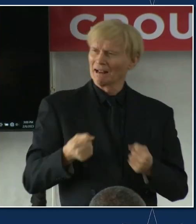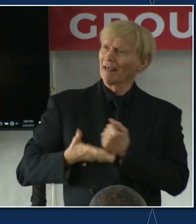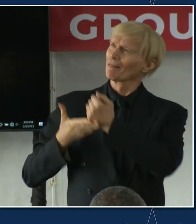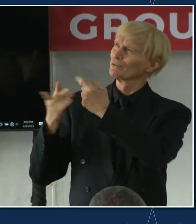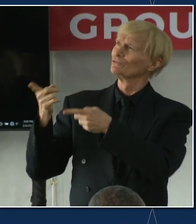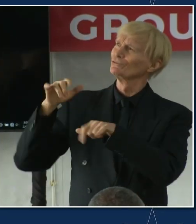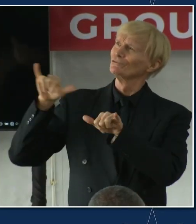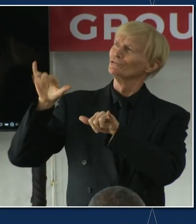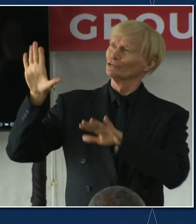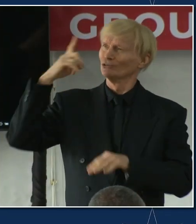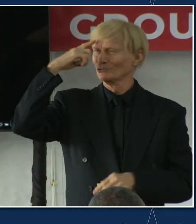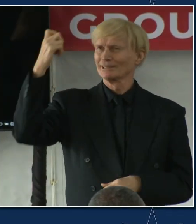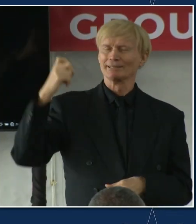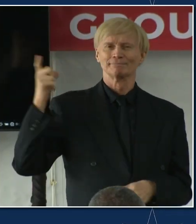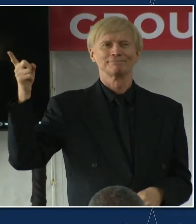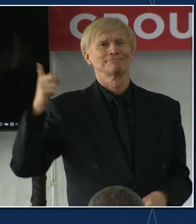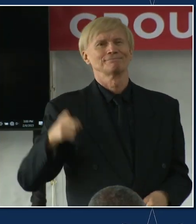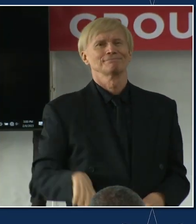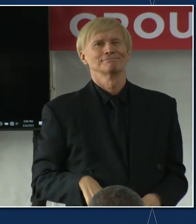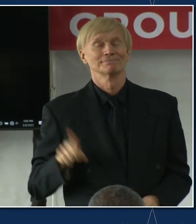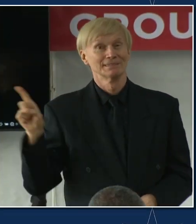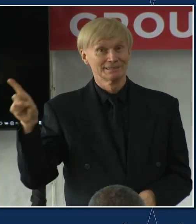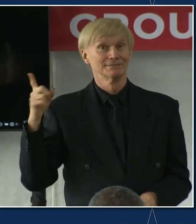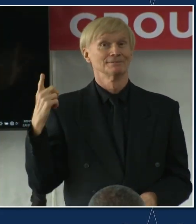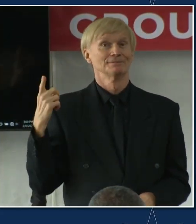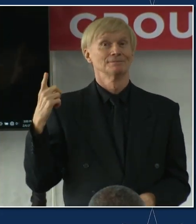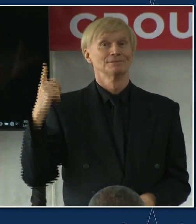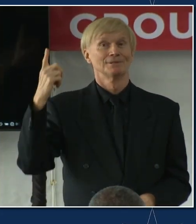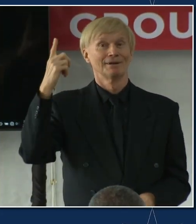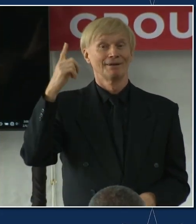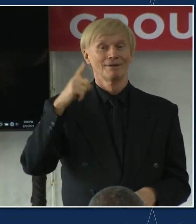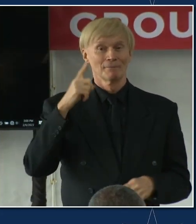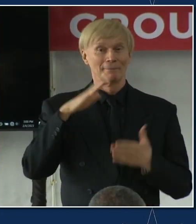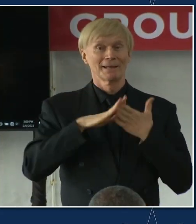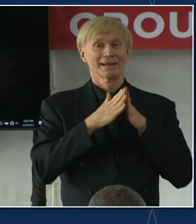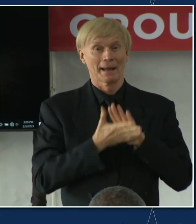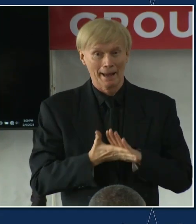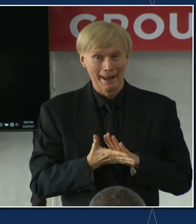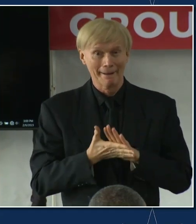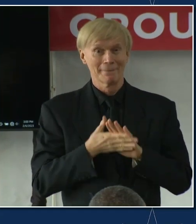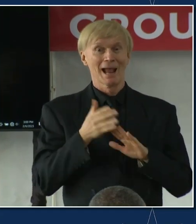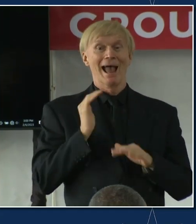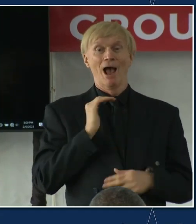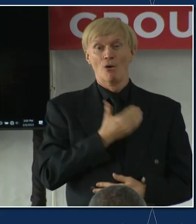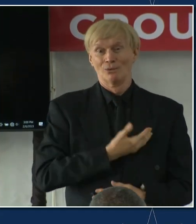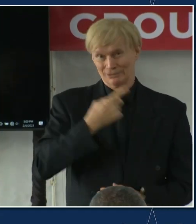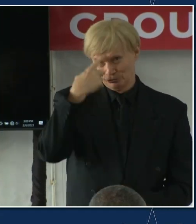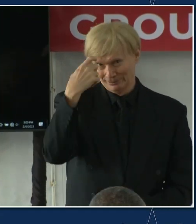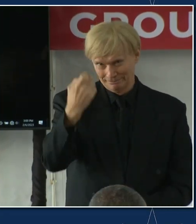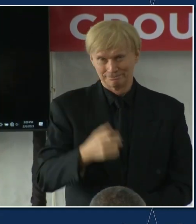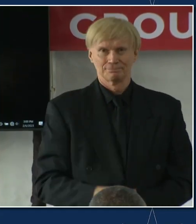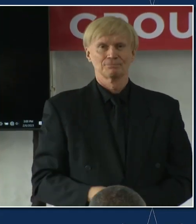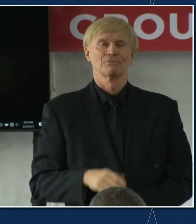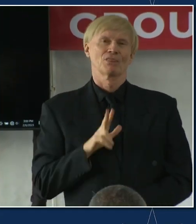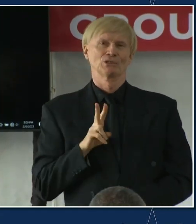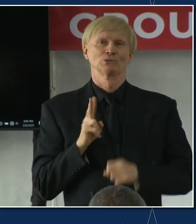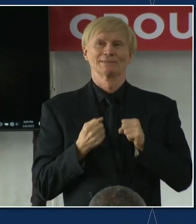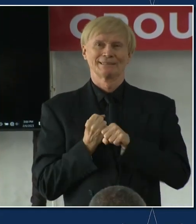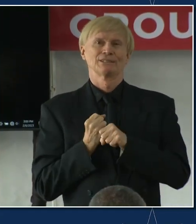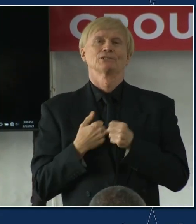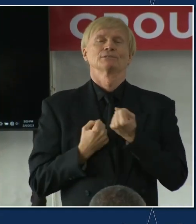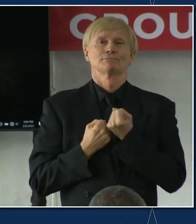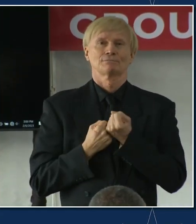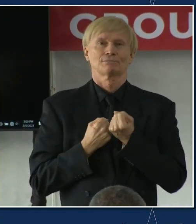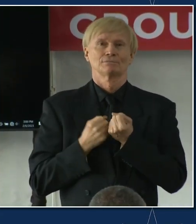dream, and his dream very quickly became our dream. For 32 years, I stood behind him as